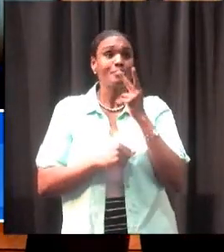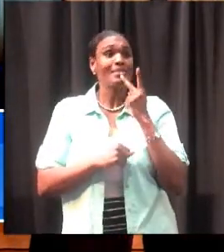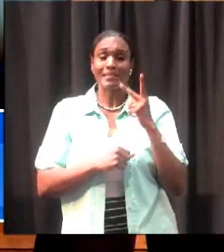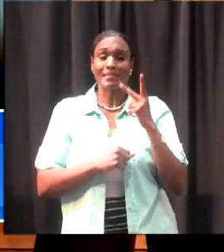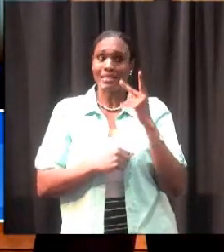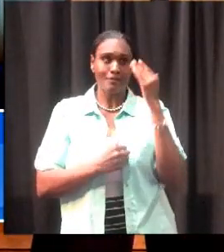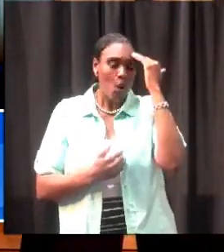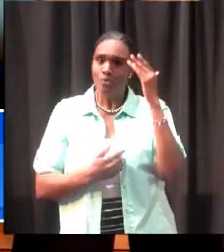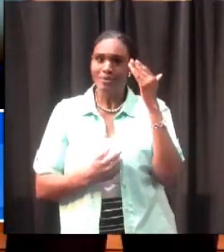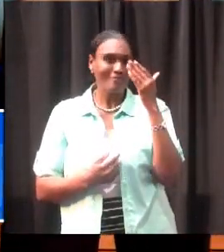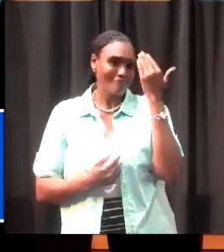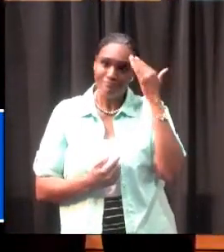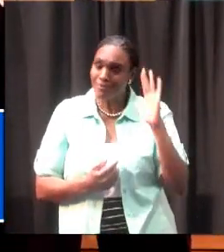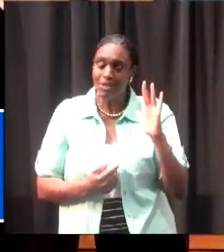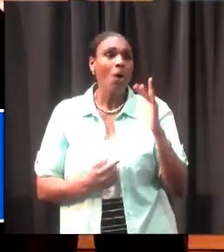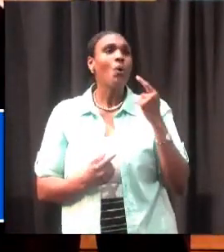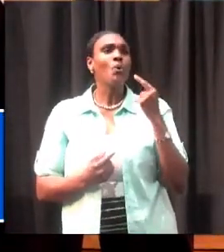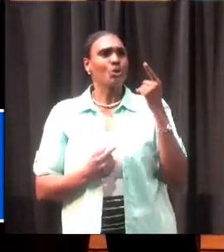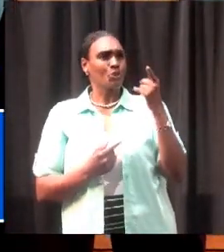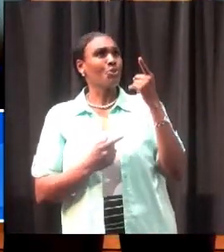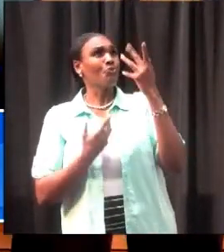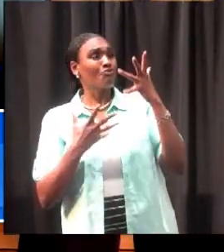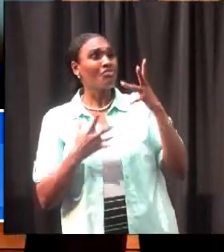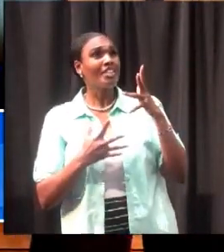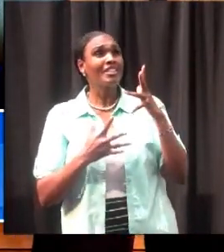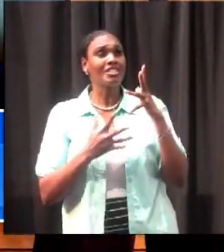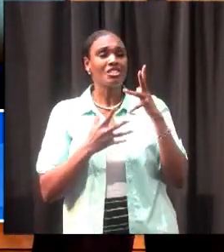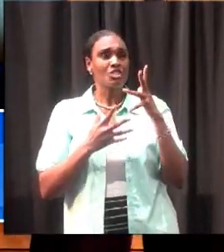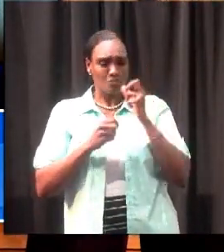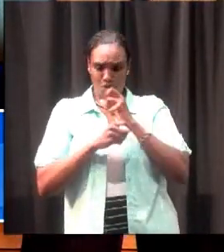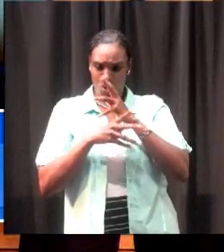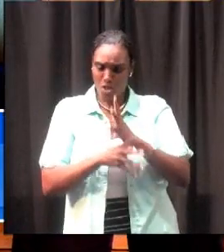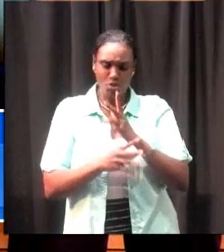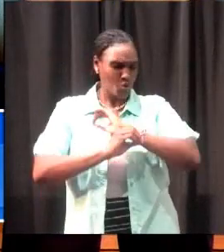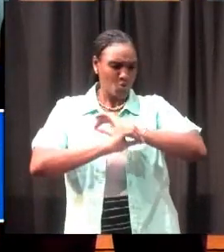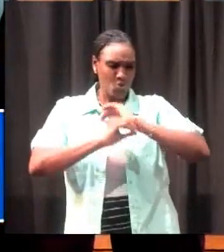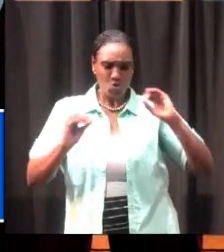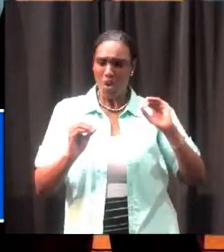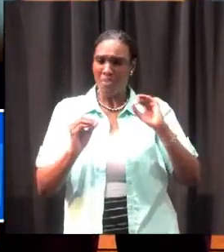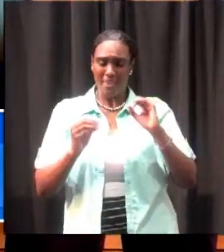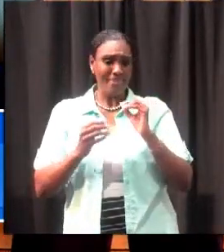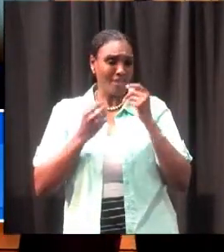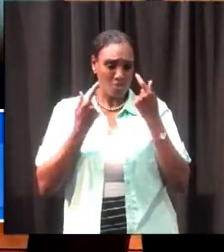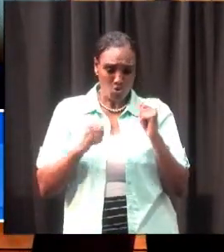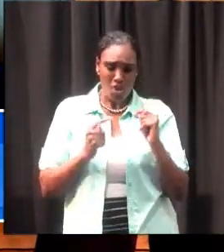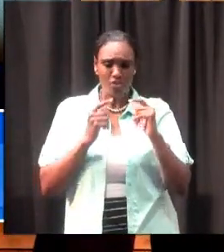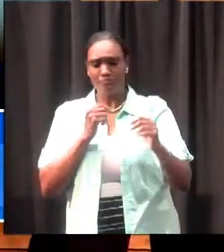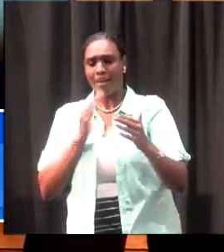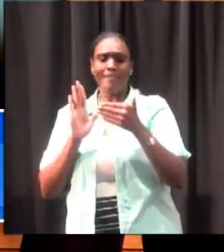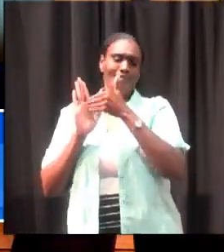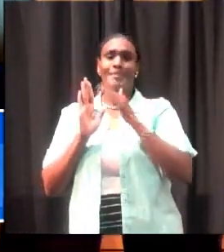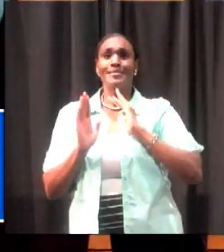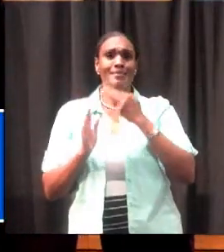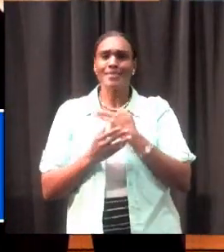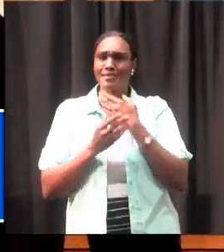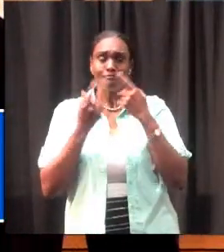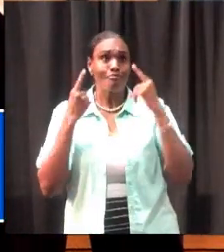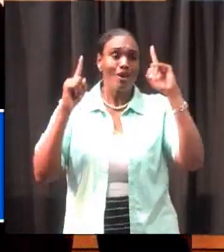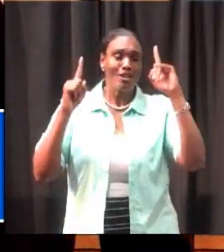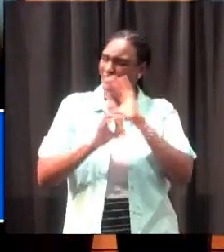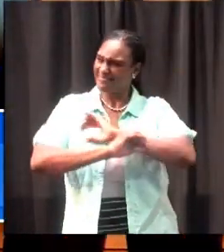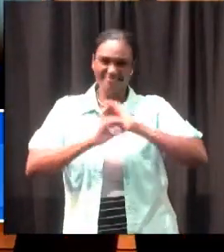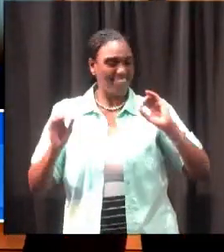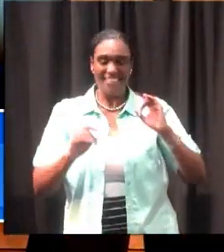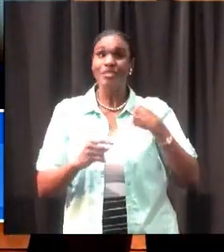have called it to be so, that no weapon formed against us has prospered, Lord. So we thank you, God, for your goodness,